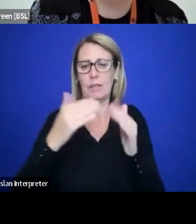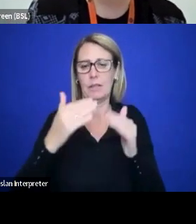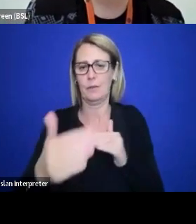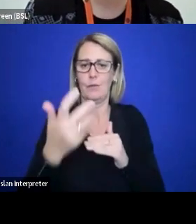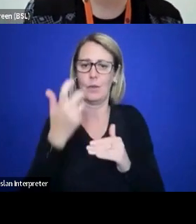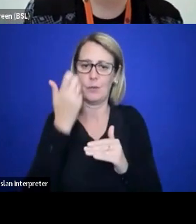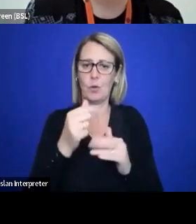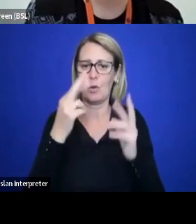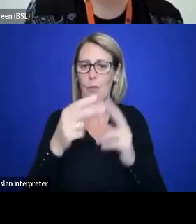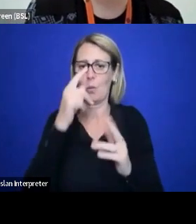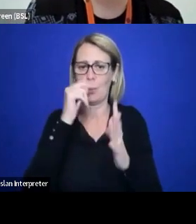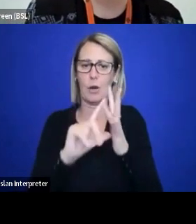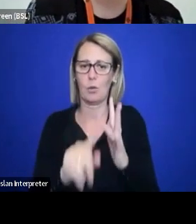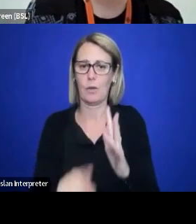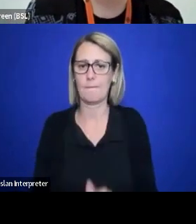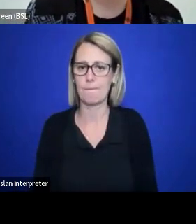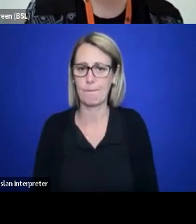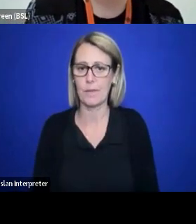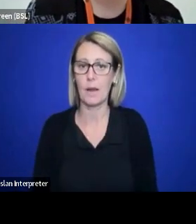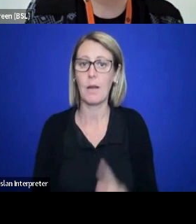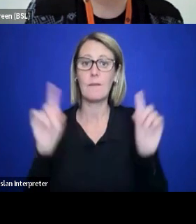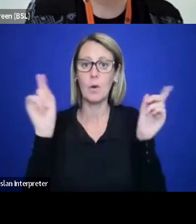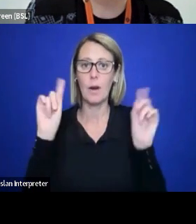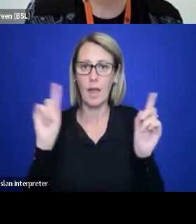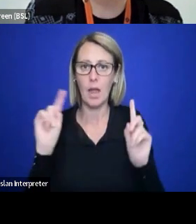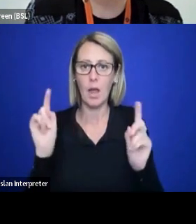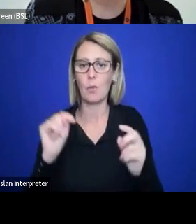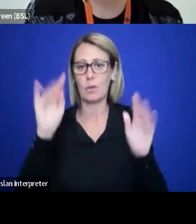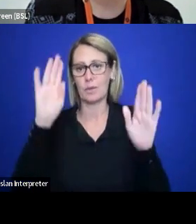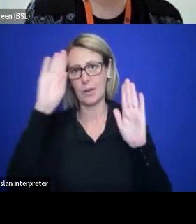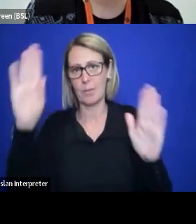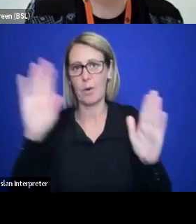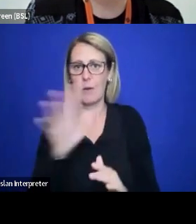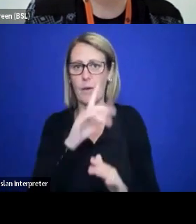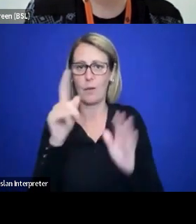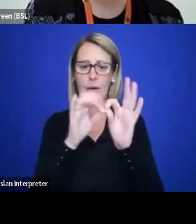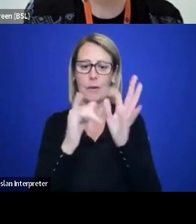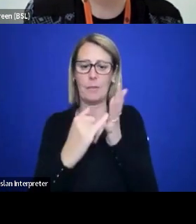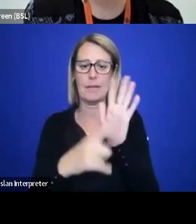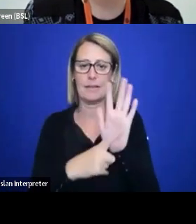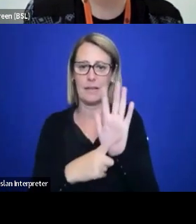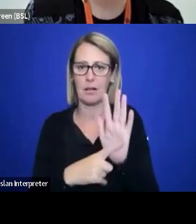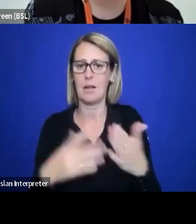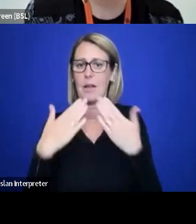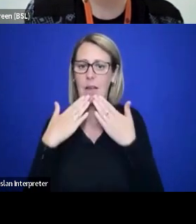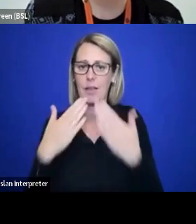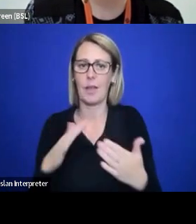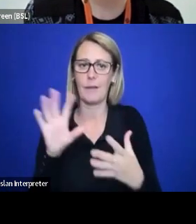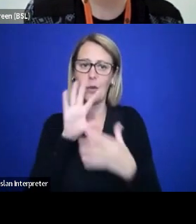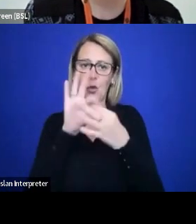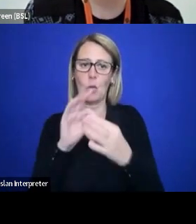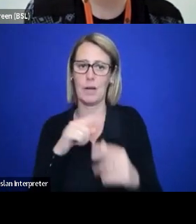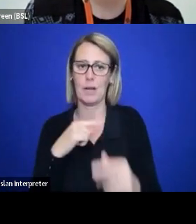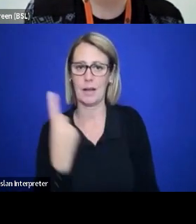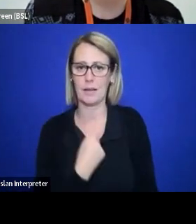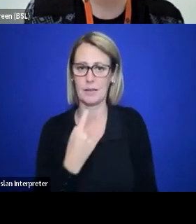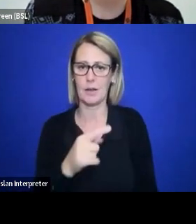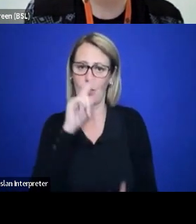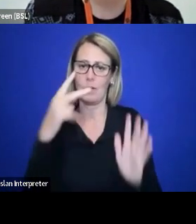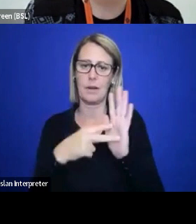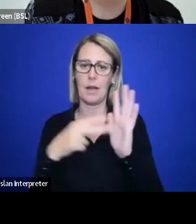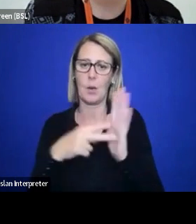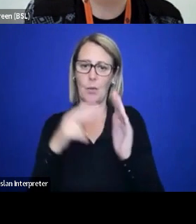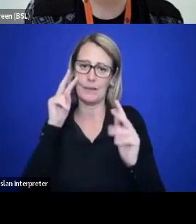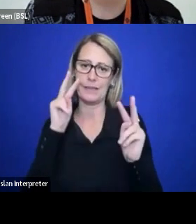we can do that. For now, though, it's goodbye from all of us at BSL. Thank you for joining us, and we look forward to seeing